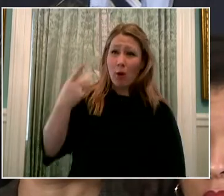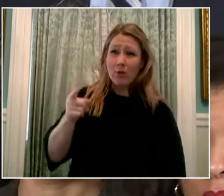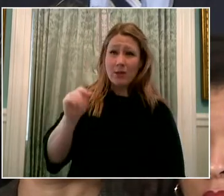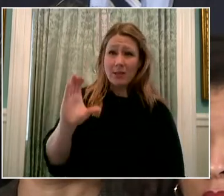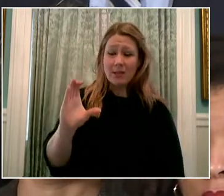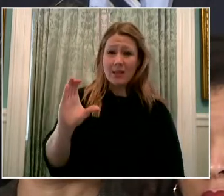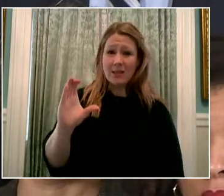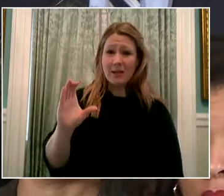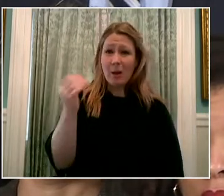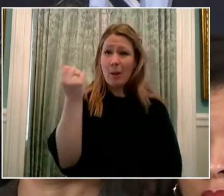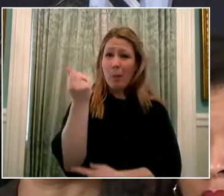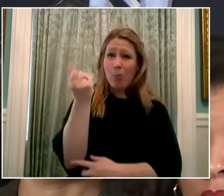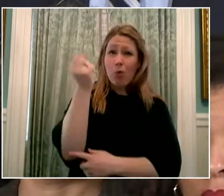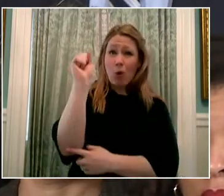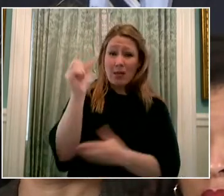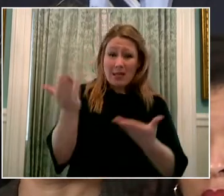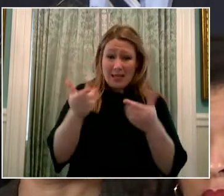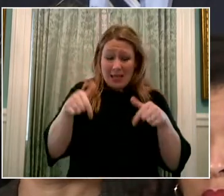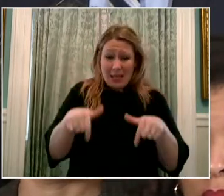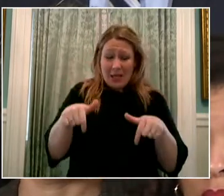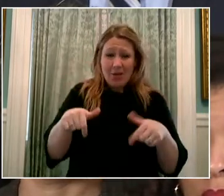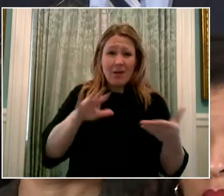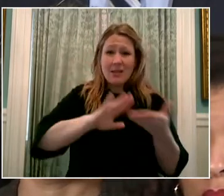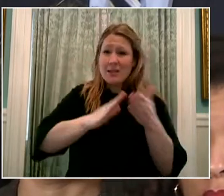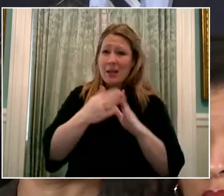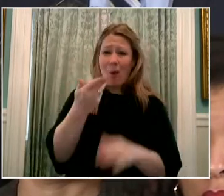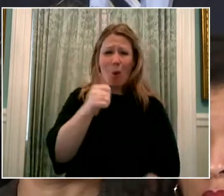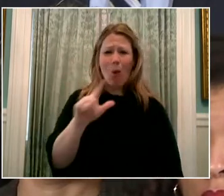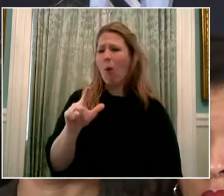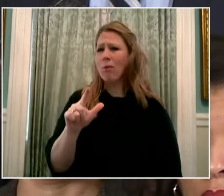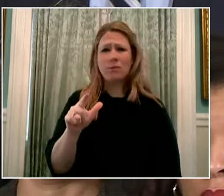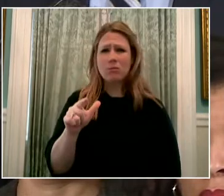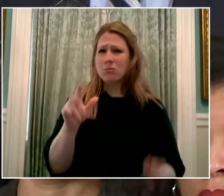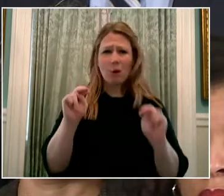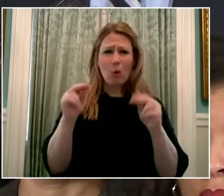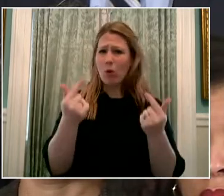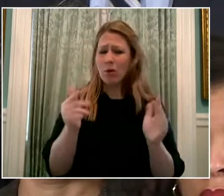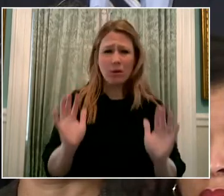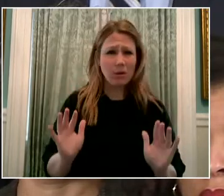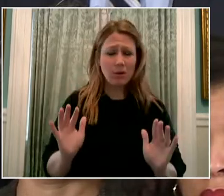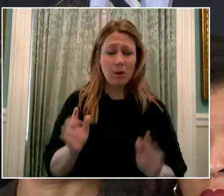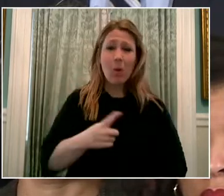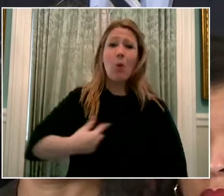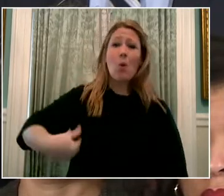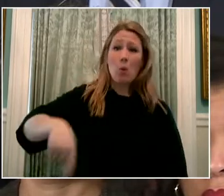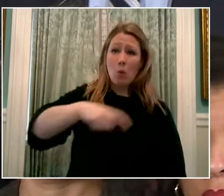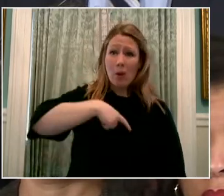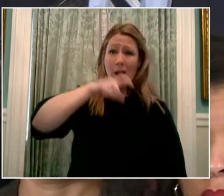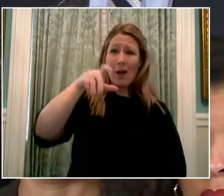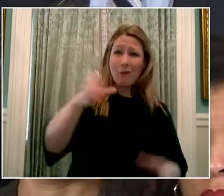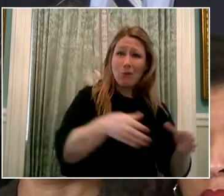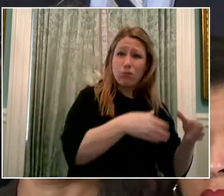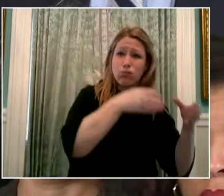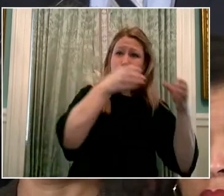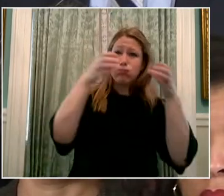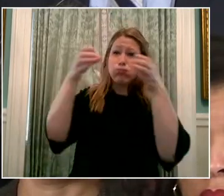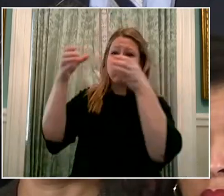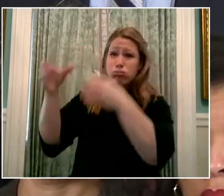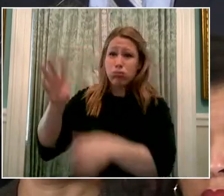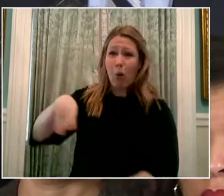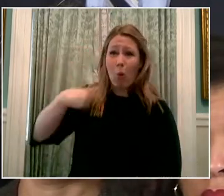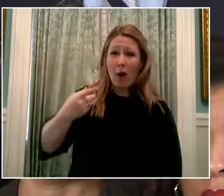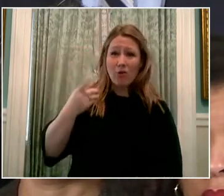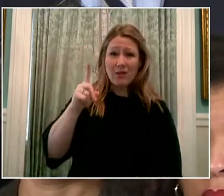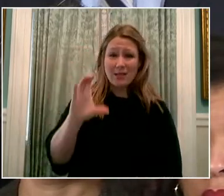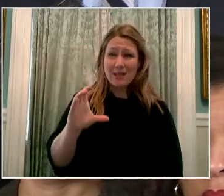and asking the national government, what are you doing to the city of New York? This